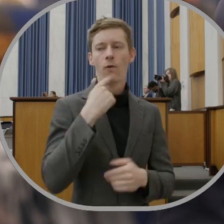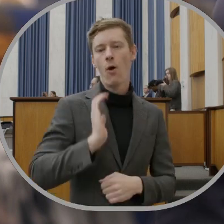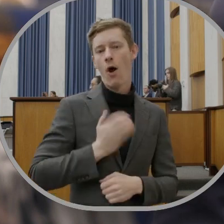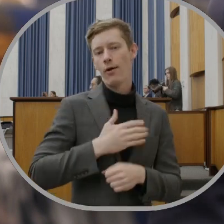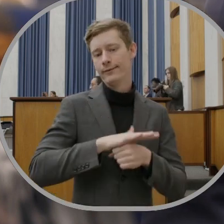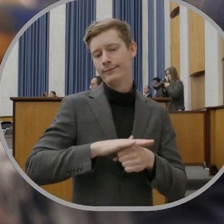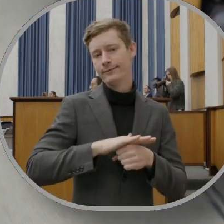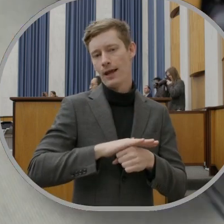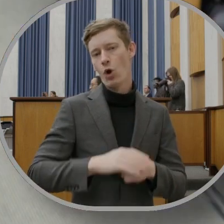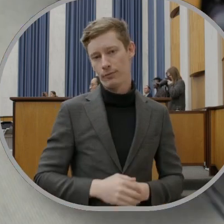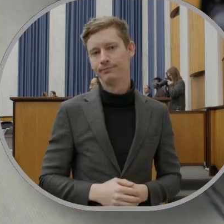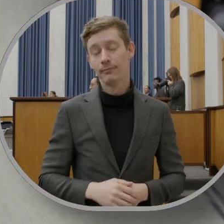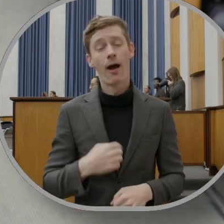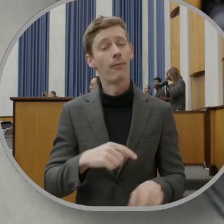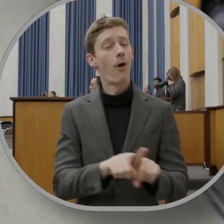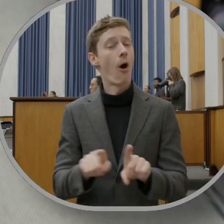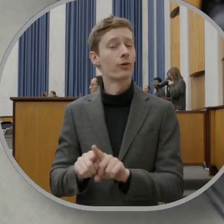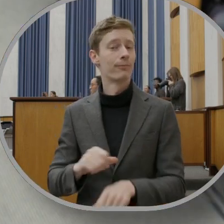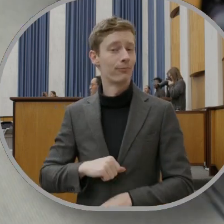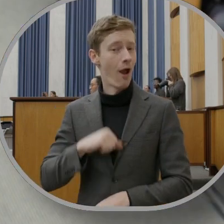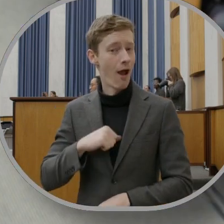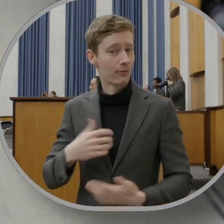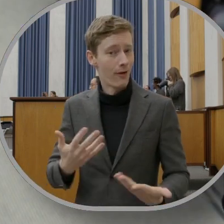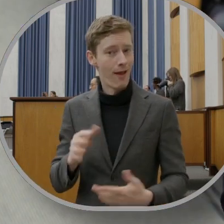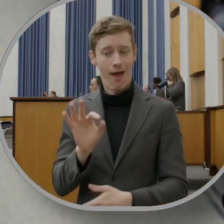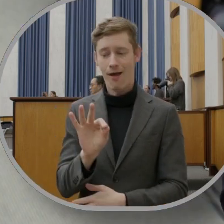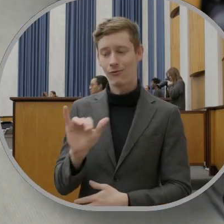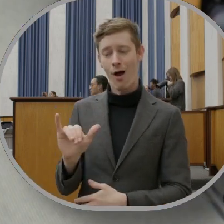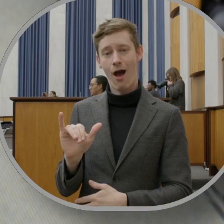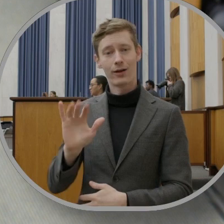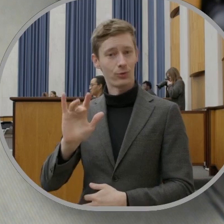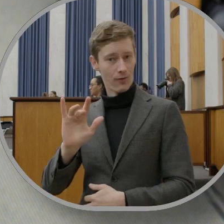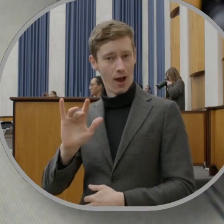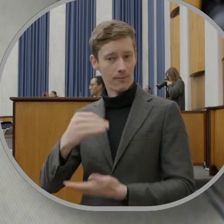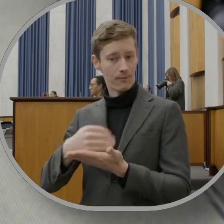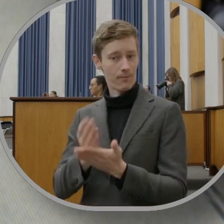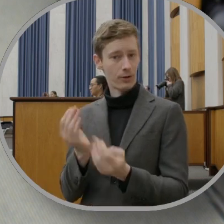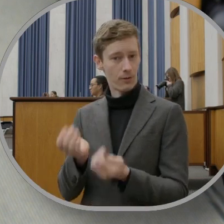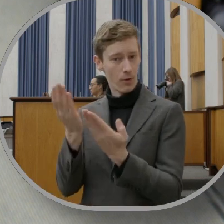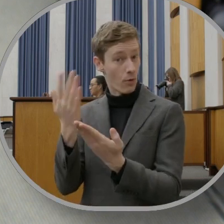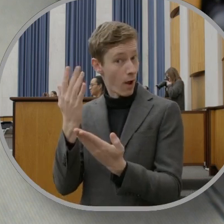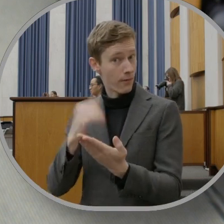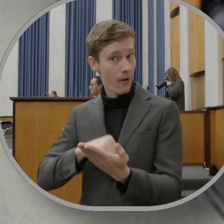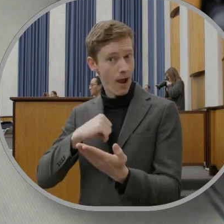neighborhoods. I'm also very proud of our FY25 budget proposal because